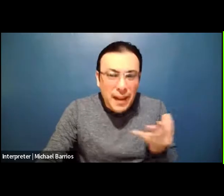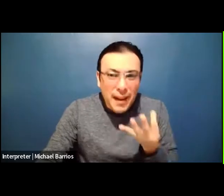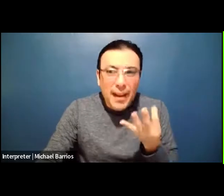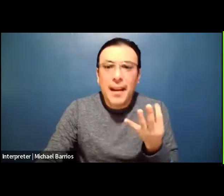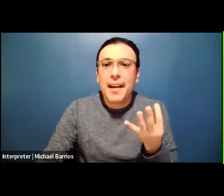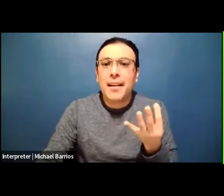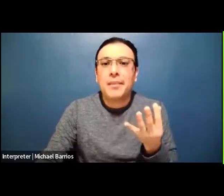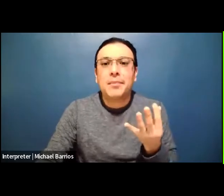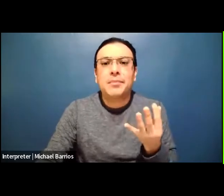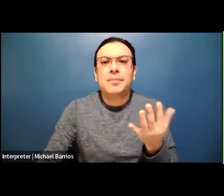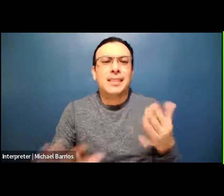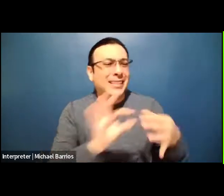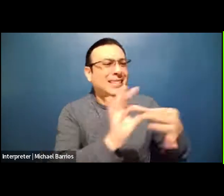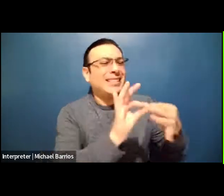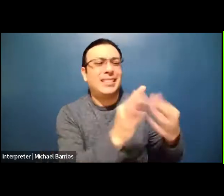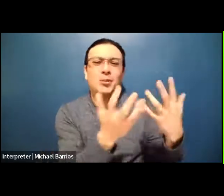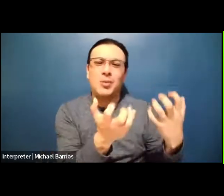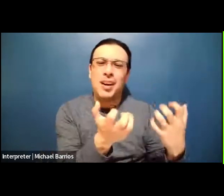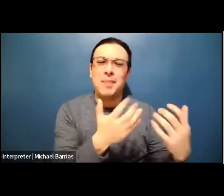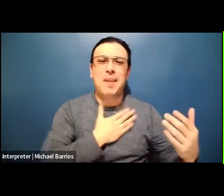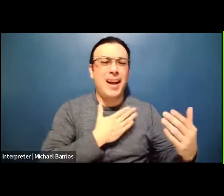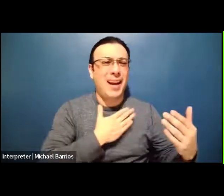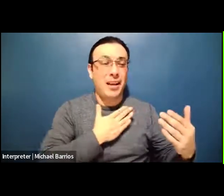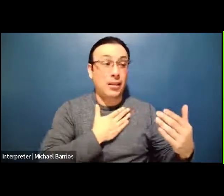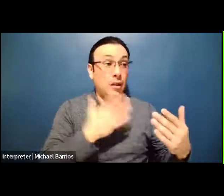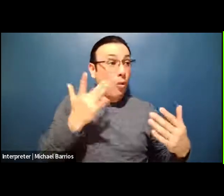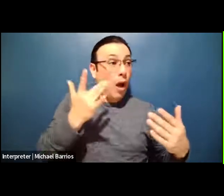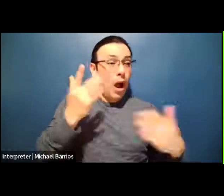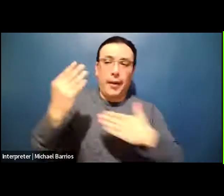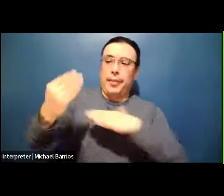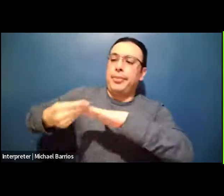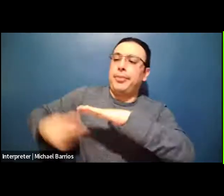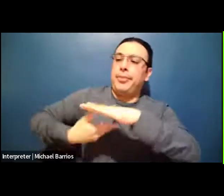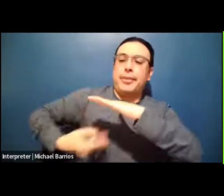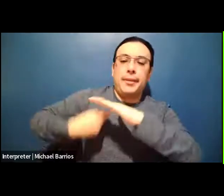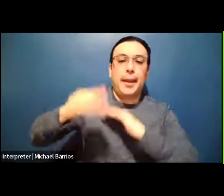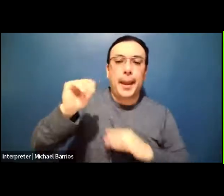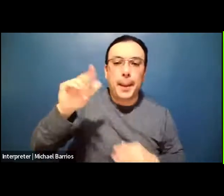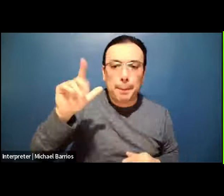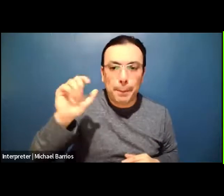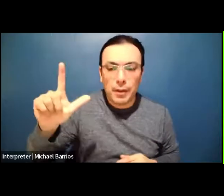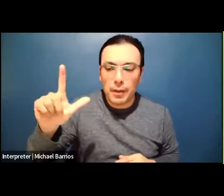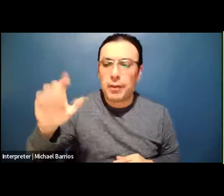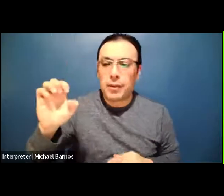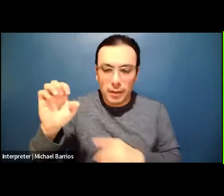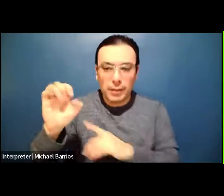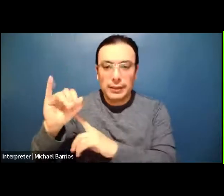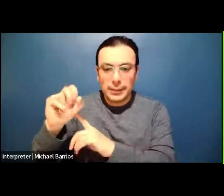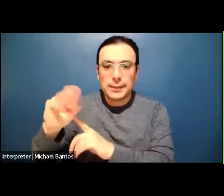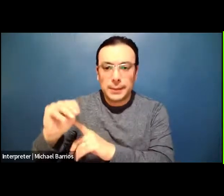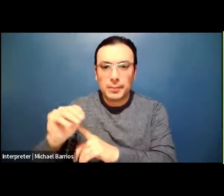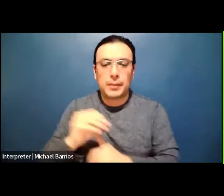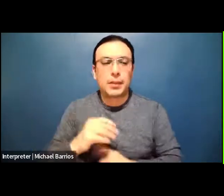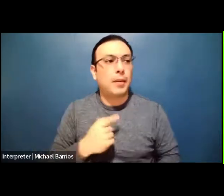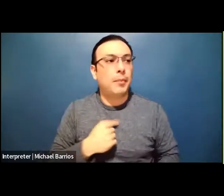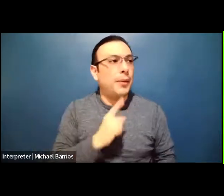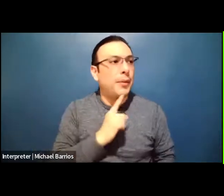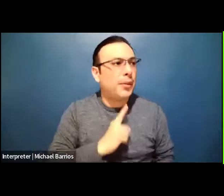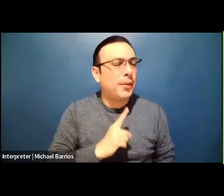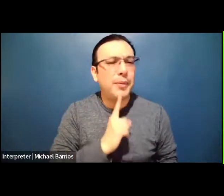is shaped so fundamentally by ableism and abled supremacy, by isolation, loneliness, stigma,